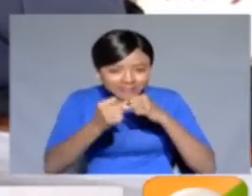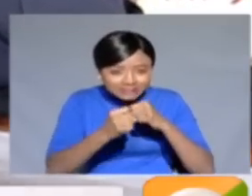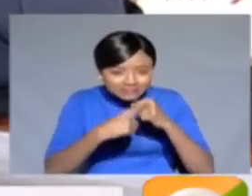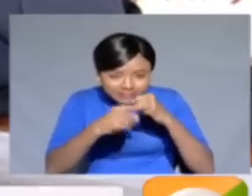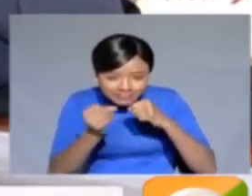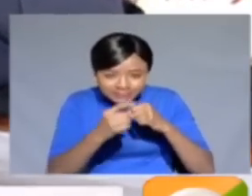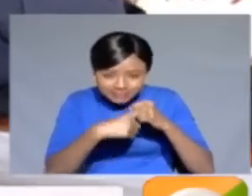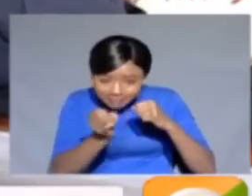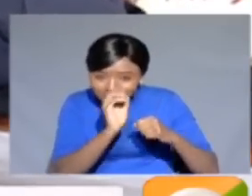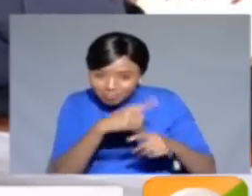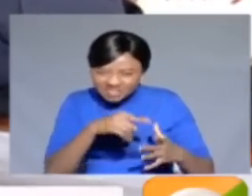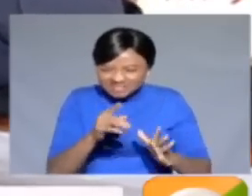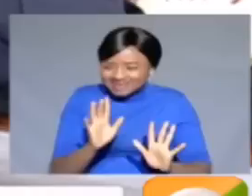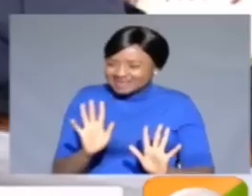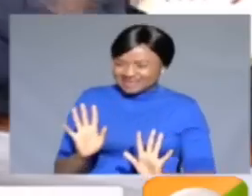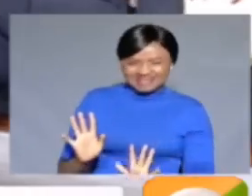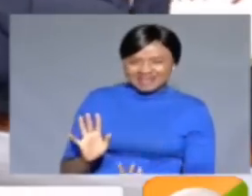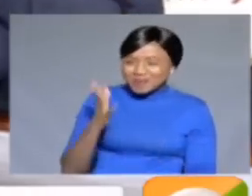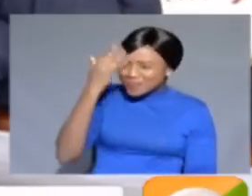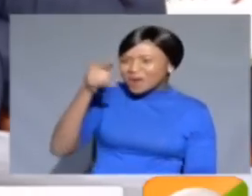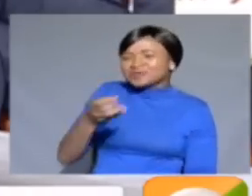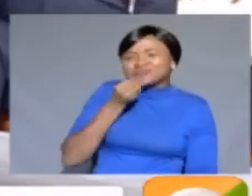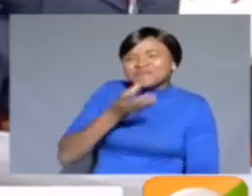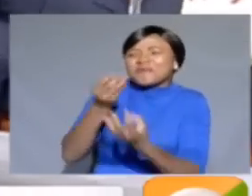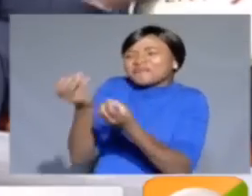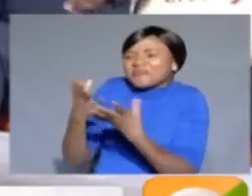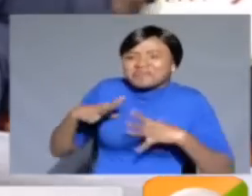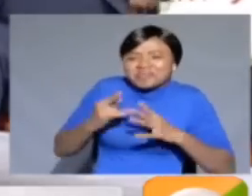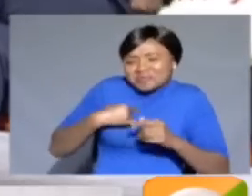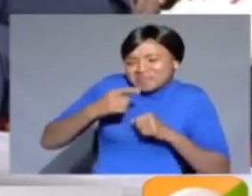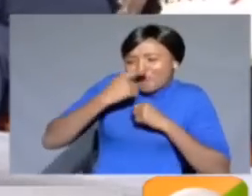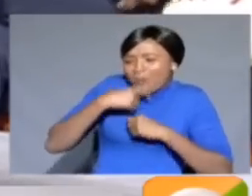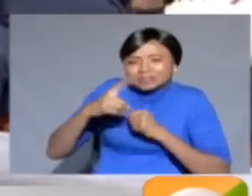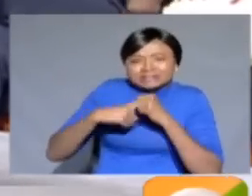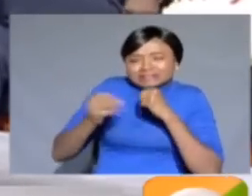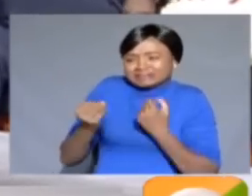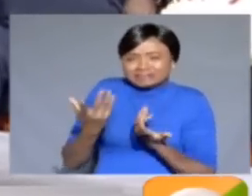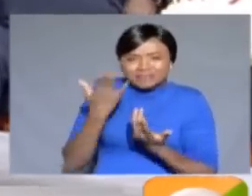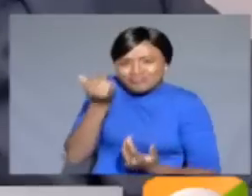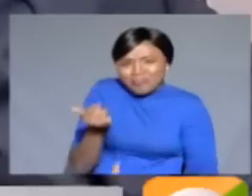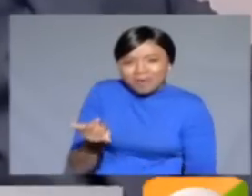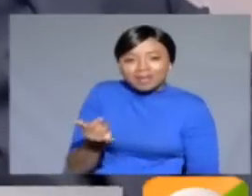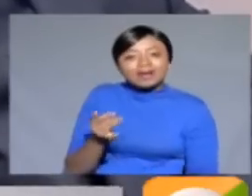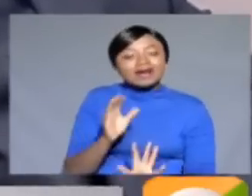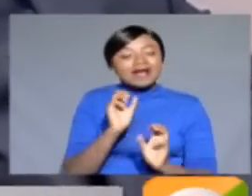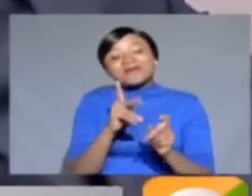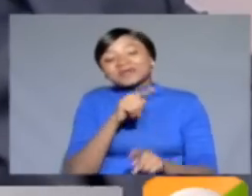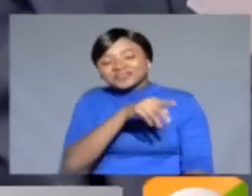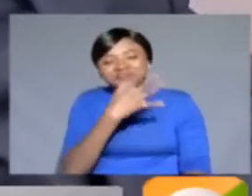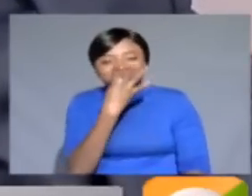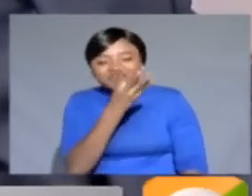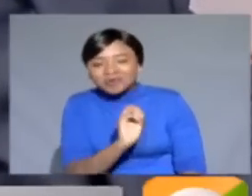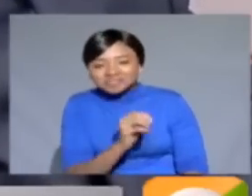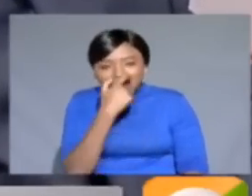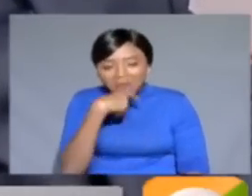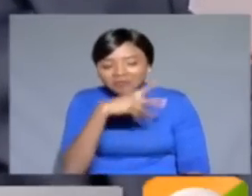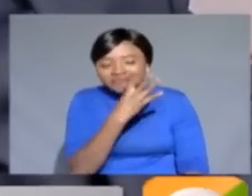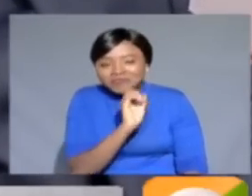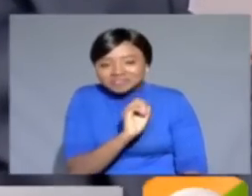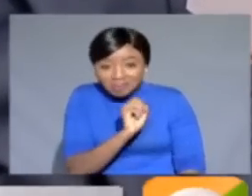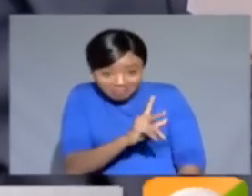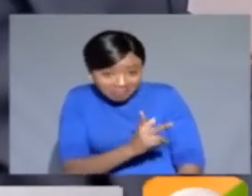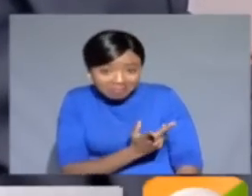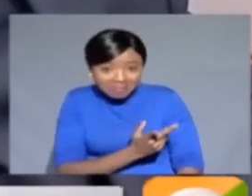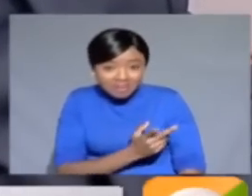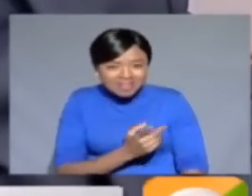I look 45. Yeah, okay, you're 40. Yeah, I'm 60. So, it appears now late in life, Bob. I